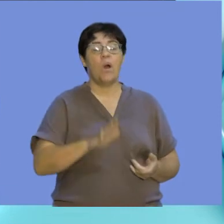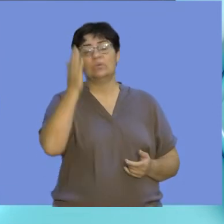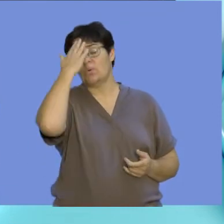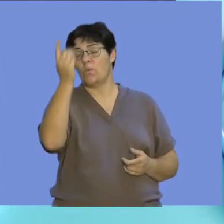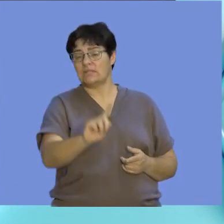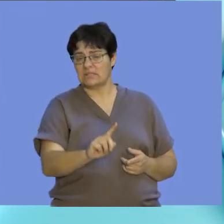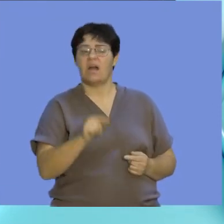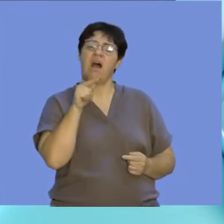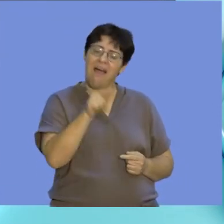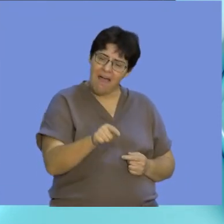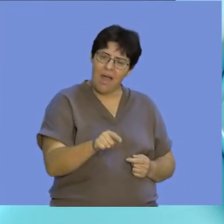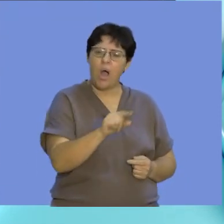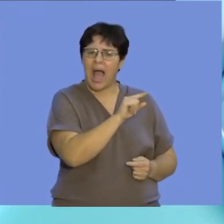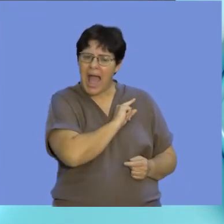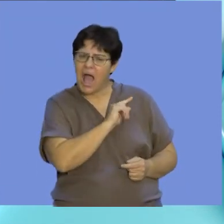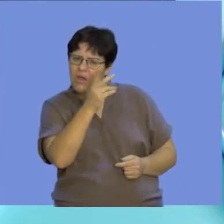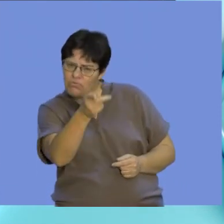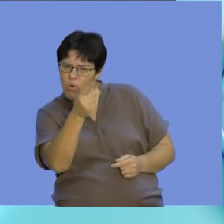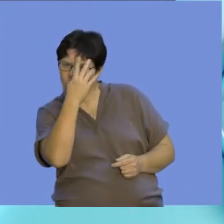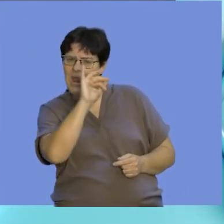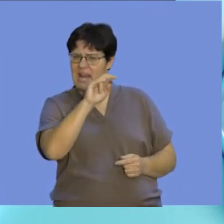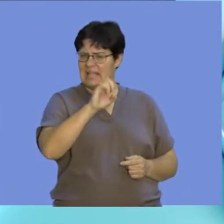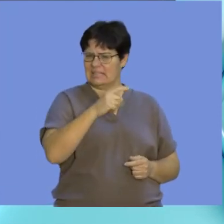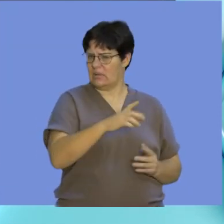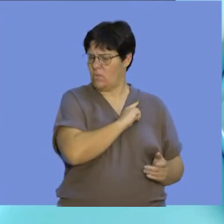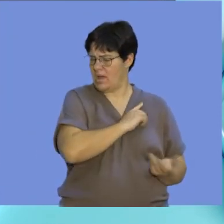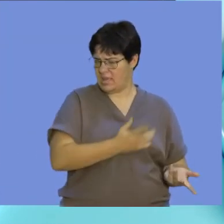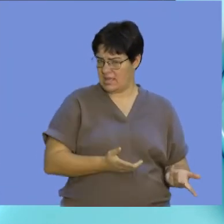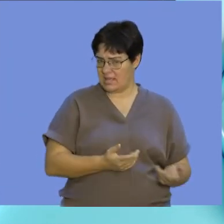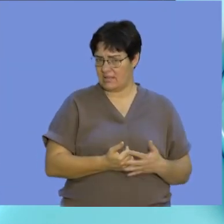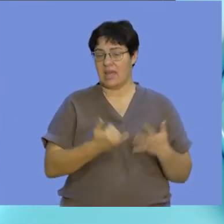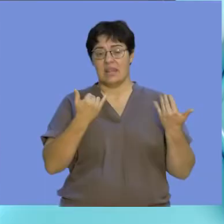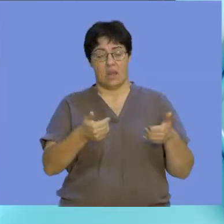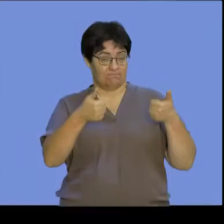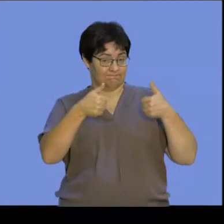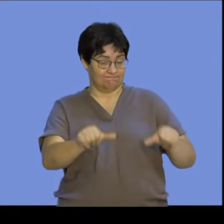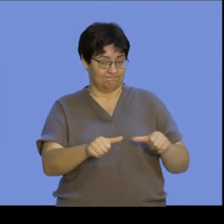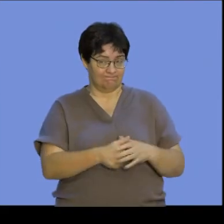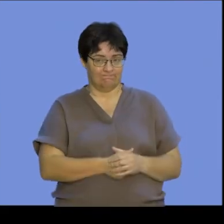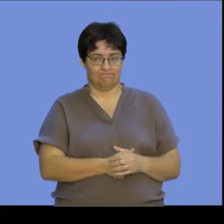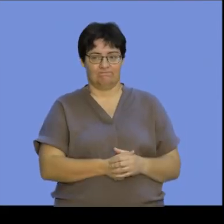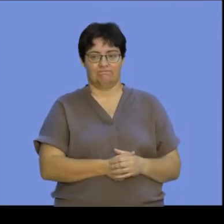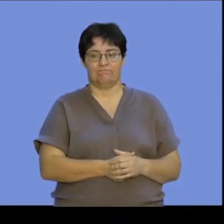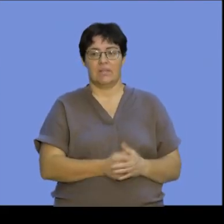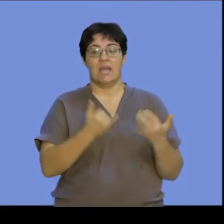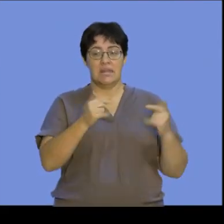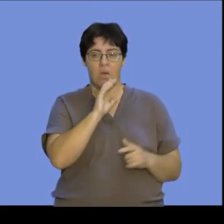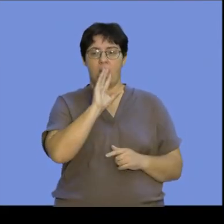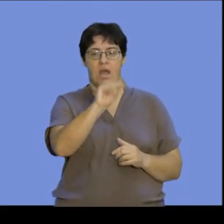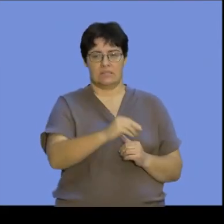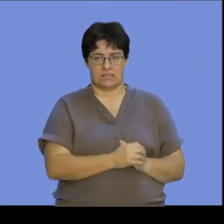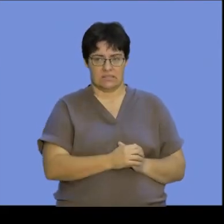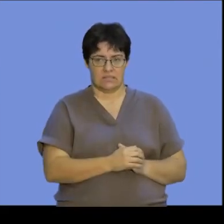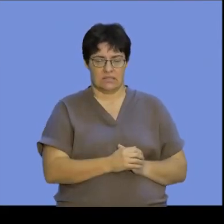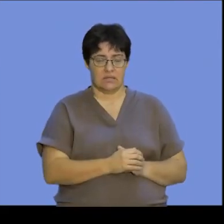we know it's inelastic. Now comes the next part. Now they ask you,